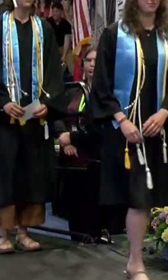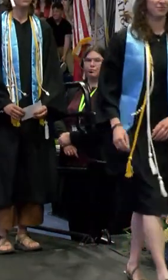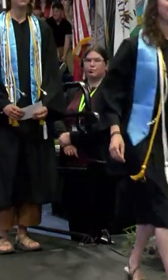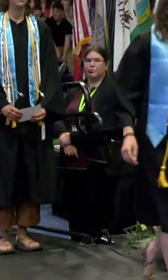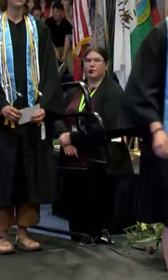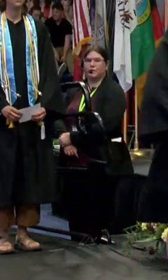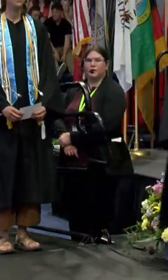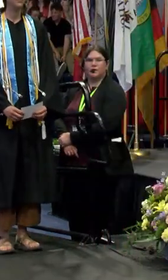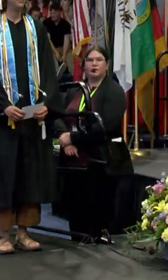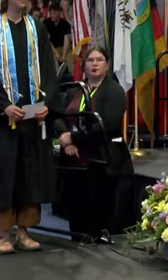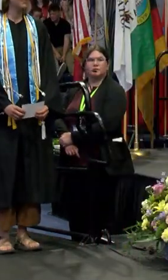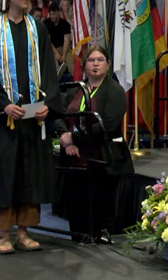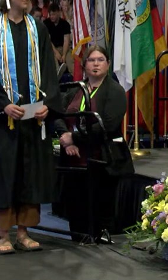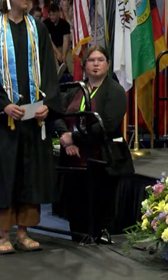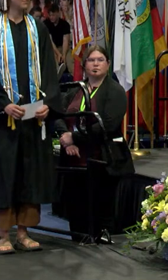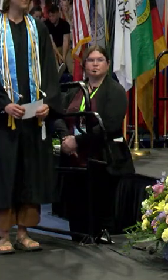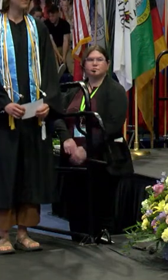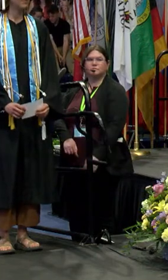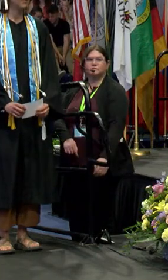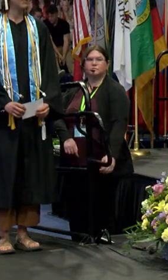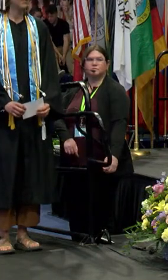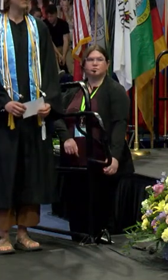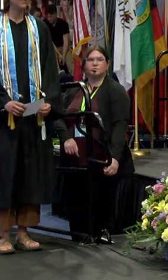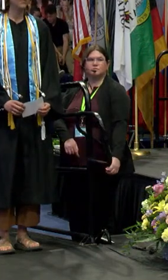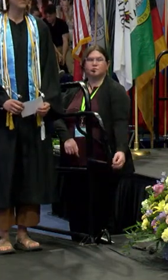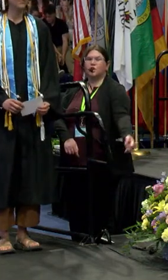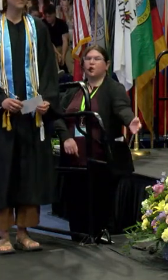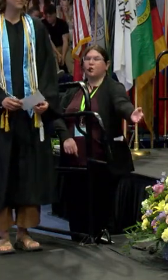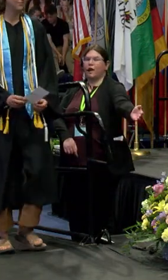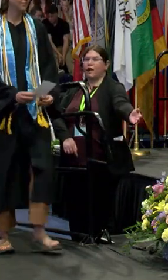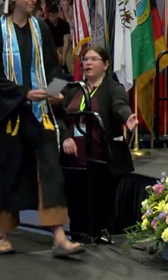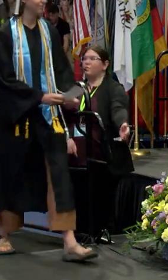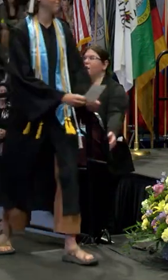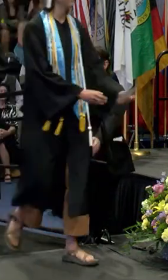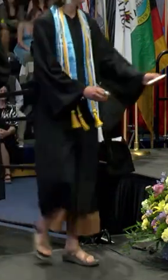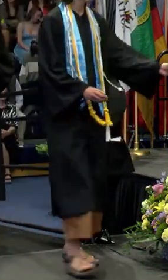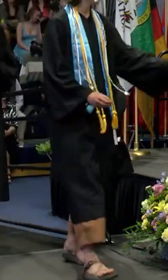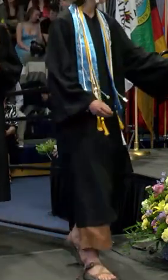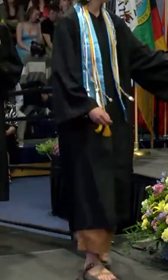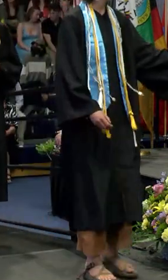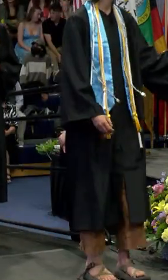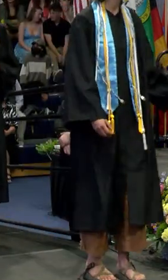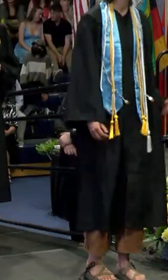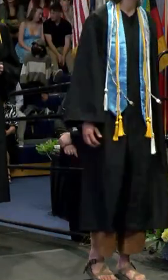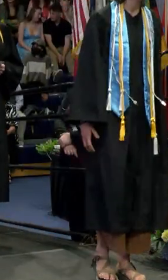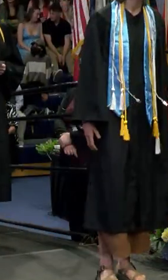Emma Christine Jerome, cum laude, University Honors College.